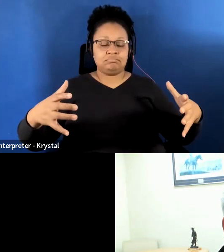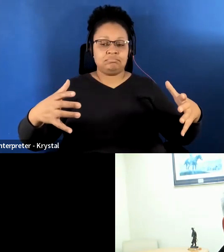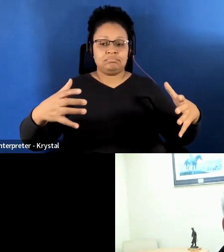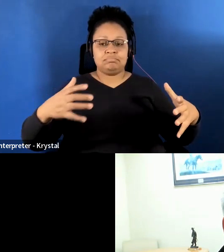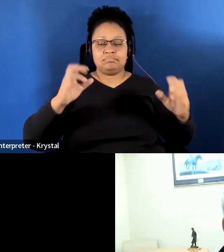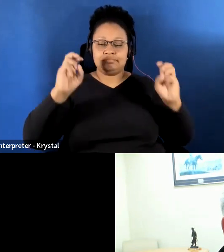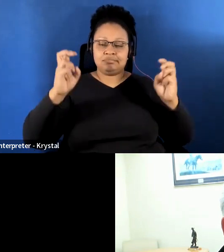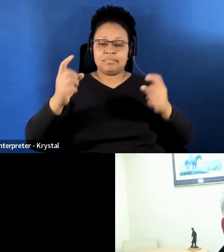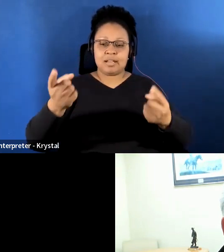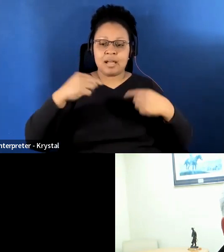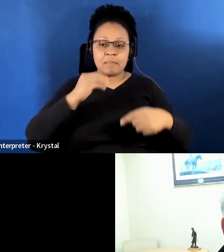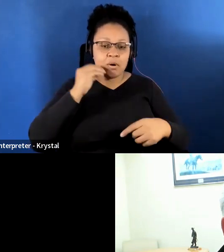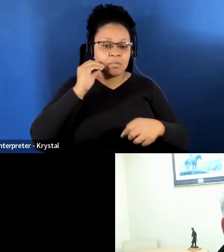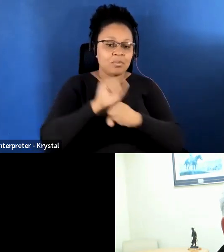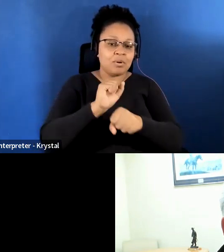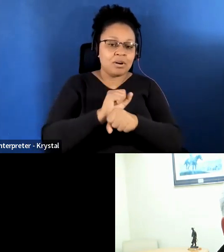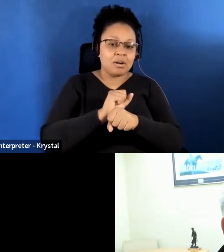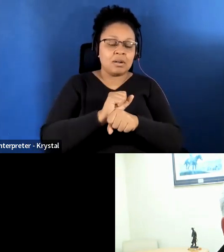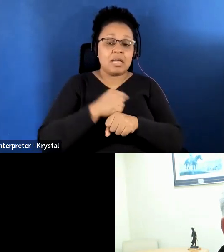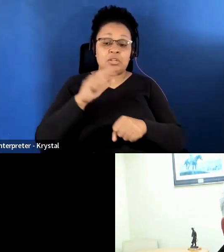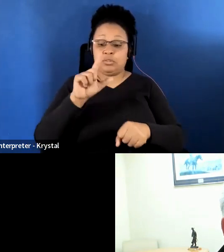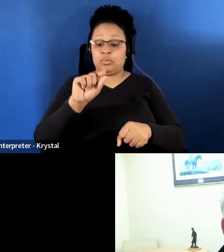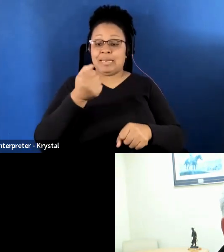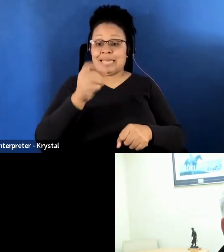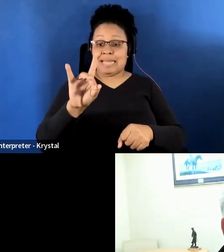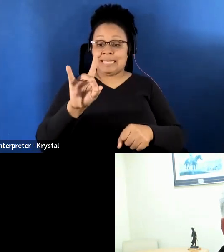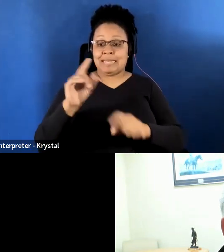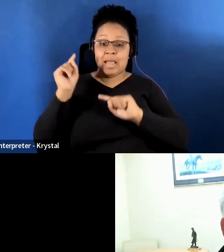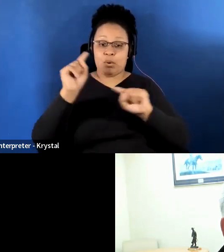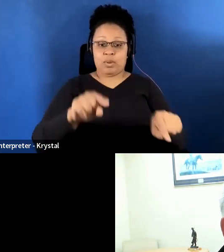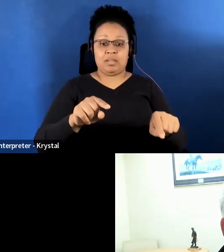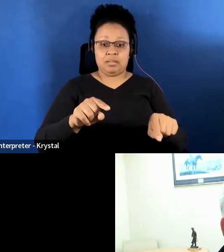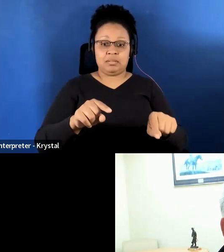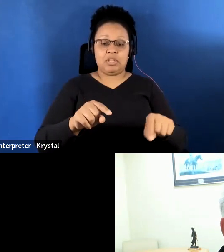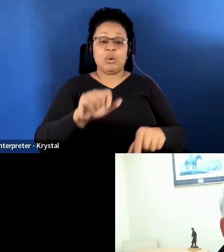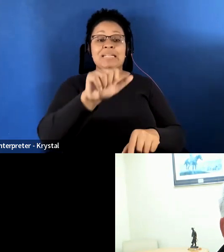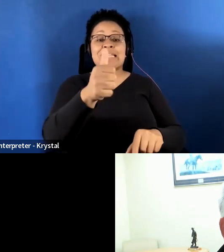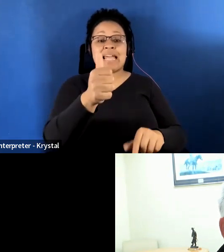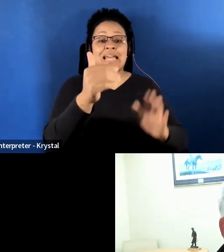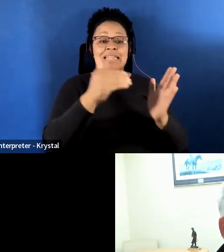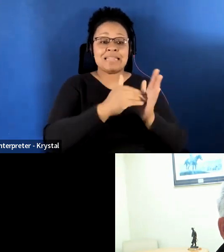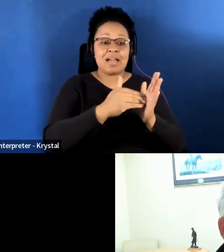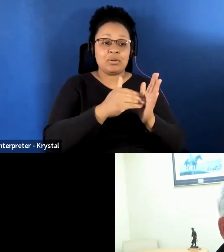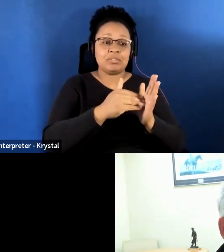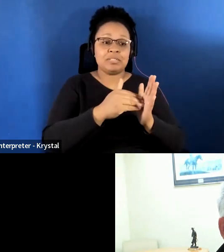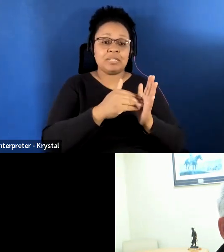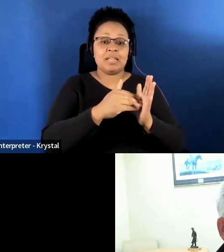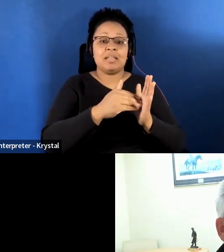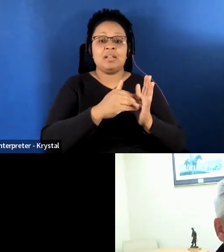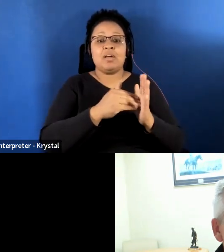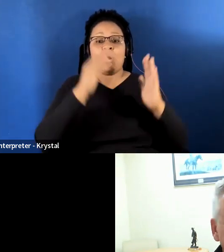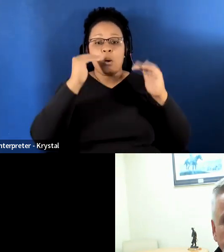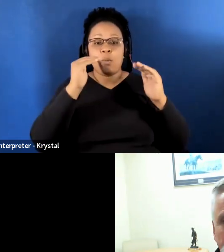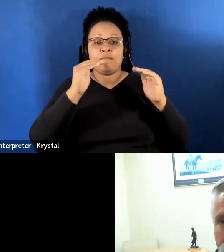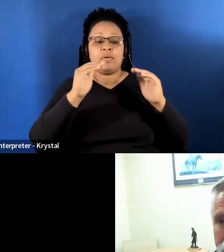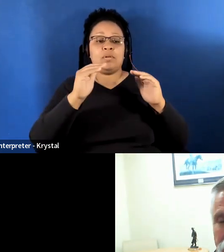In 2018, I went to that job fair. There were 10,000 prospective job